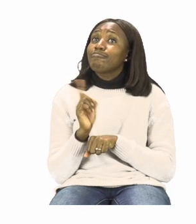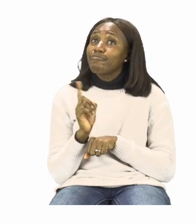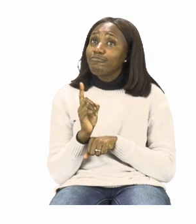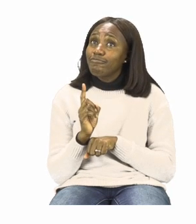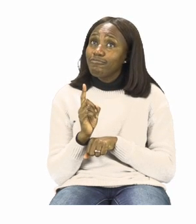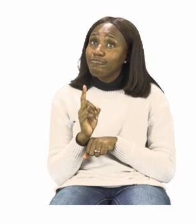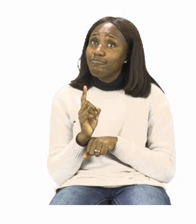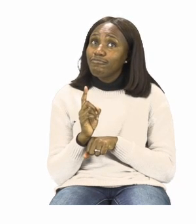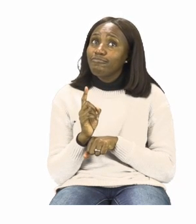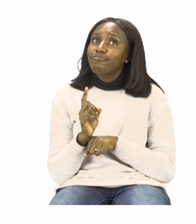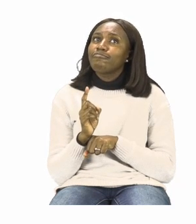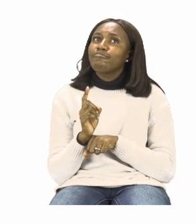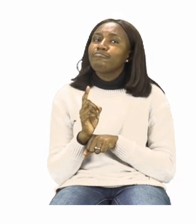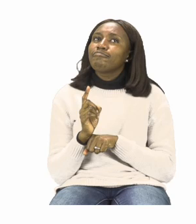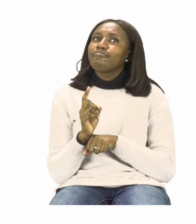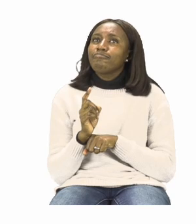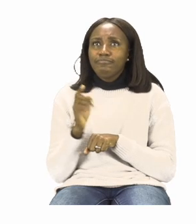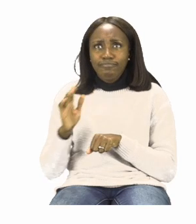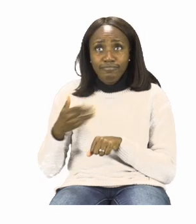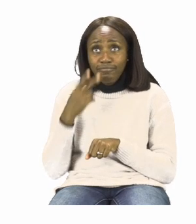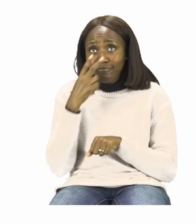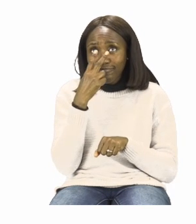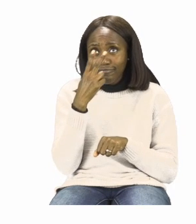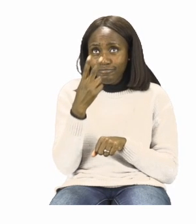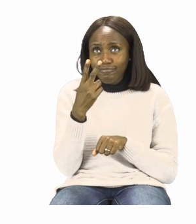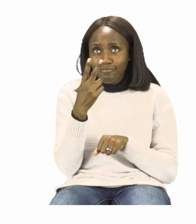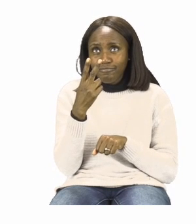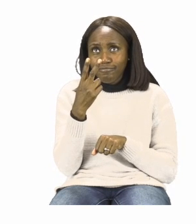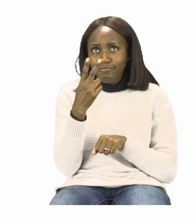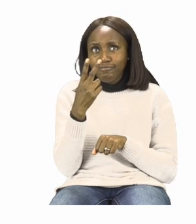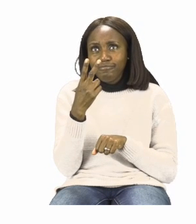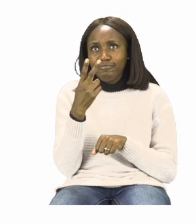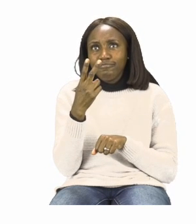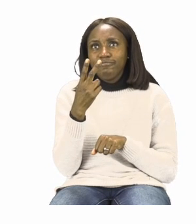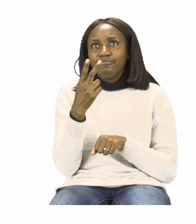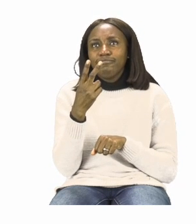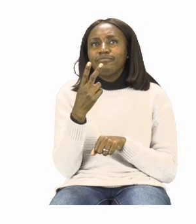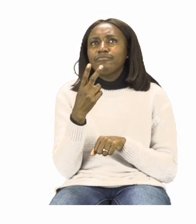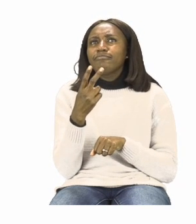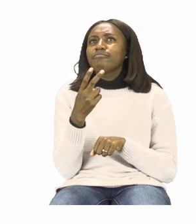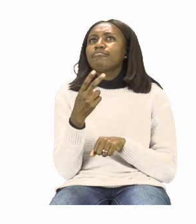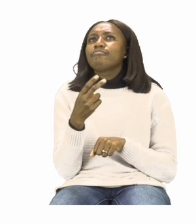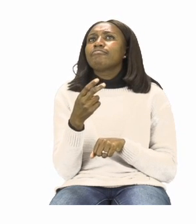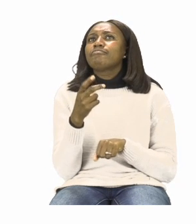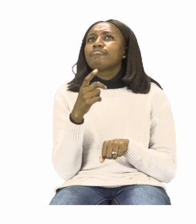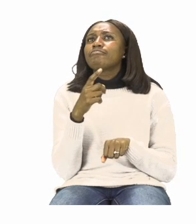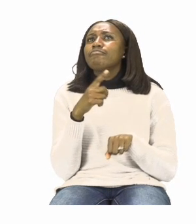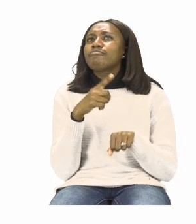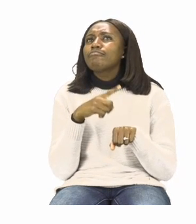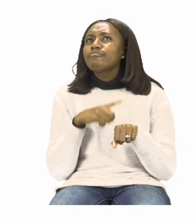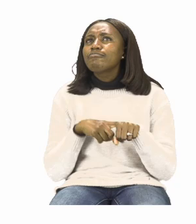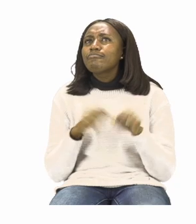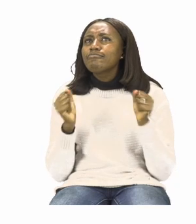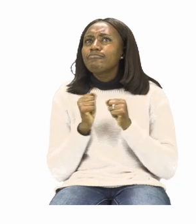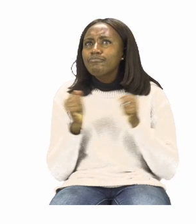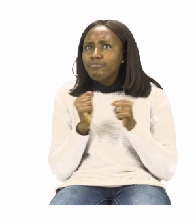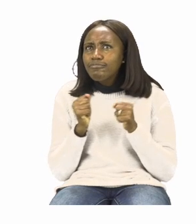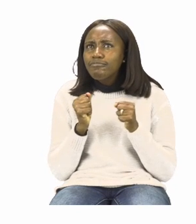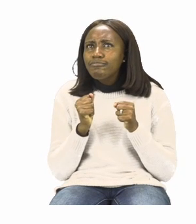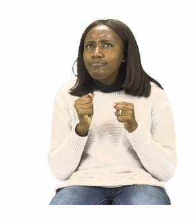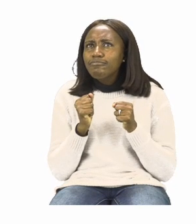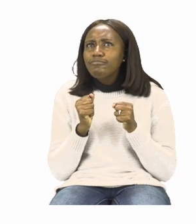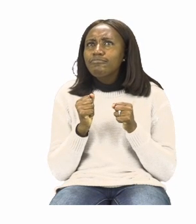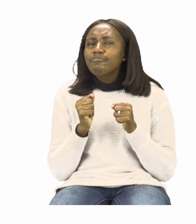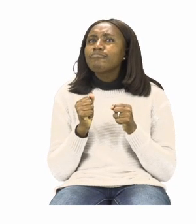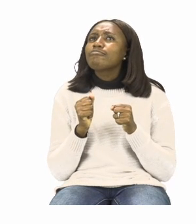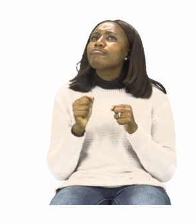I want us to quickly have a look at what do we know, or how